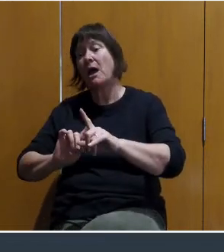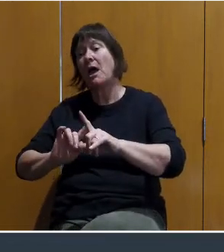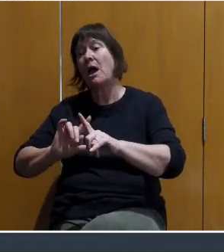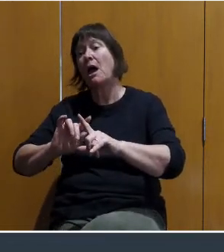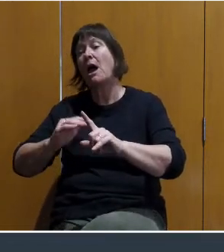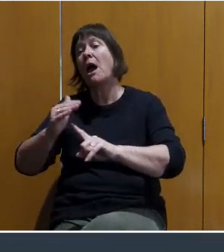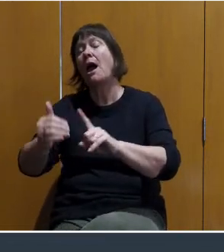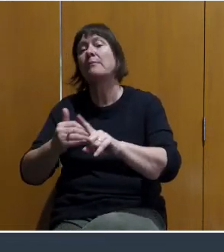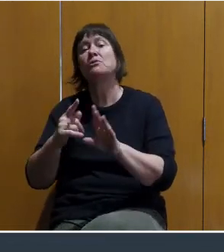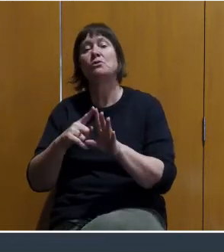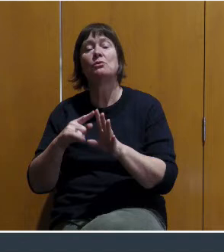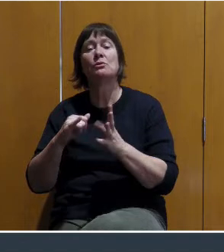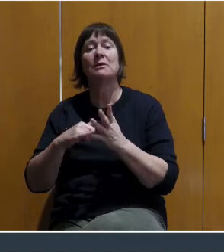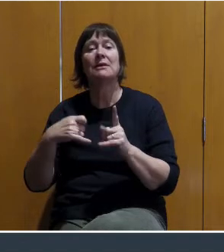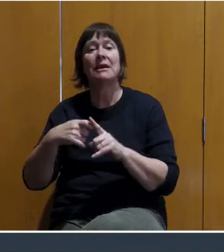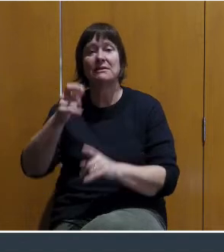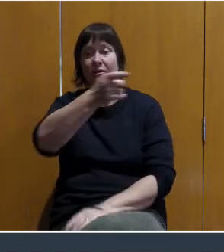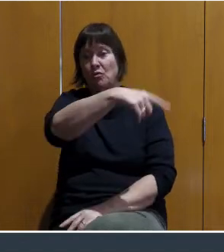But all the rest is already on